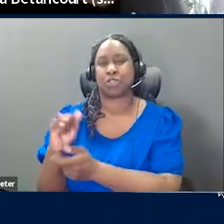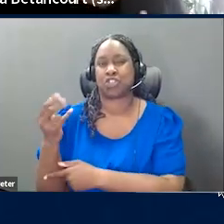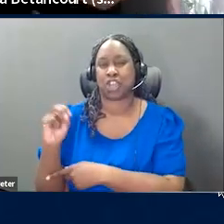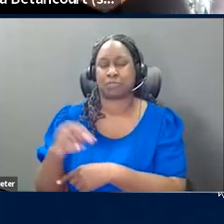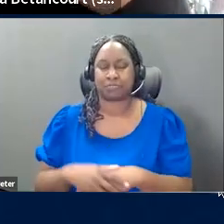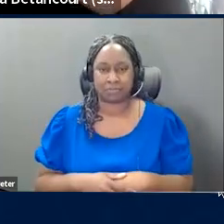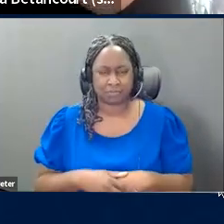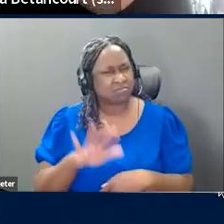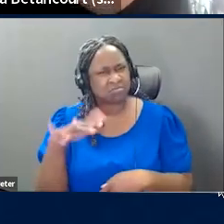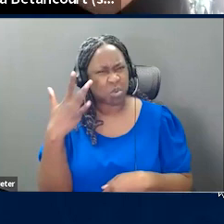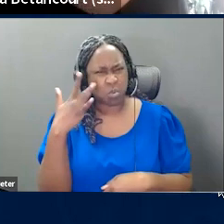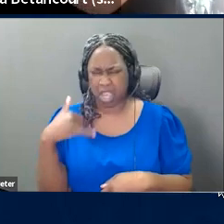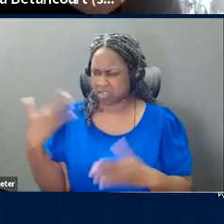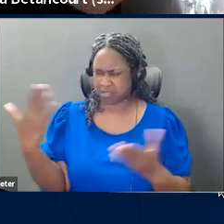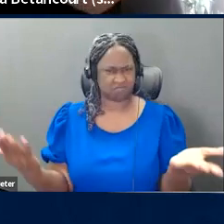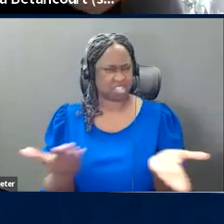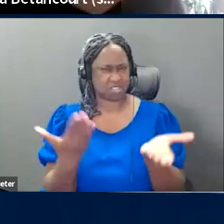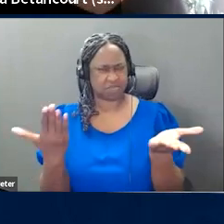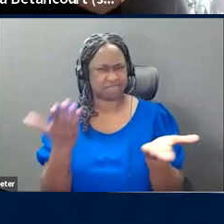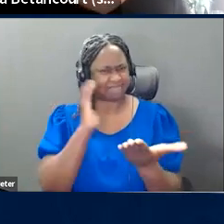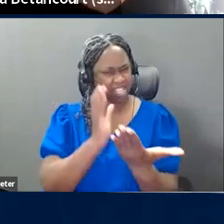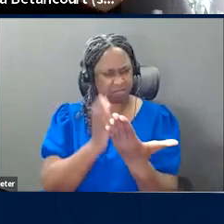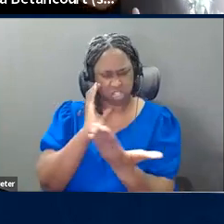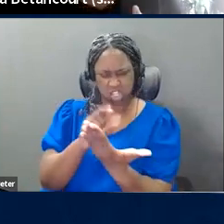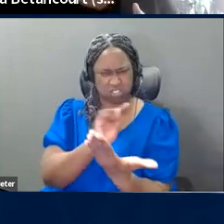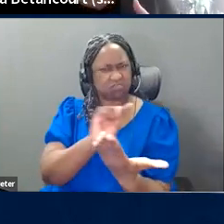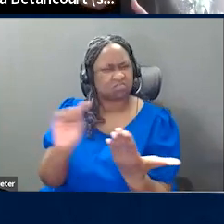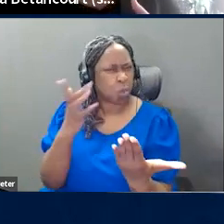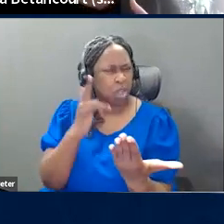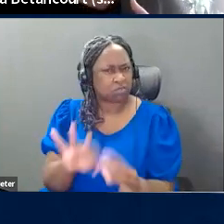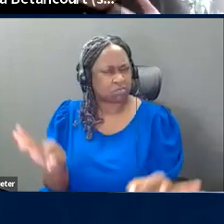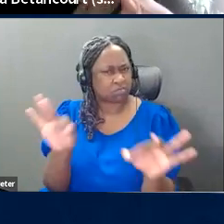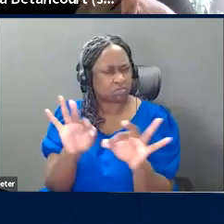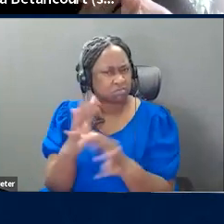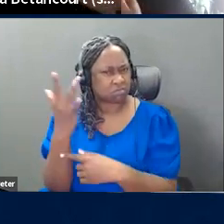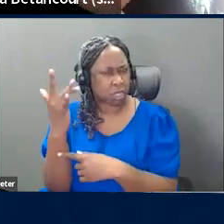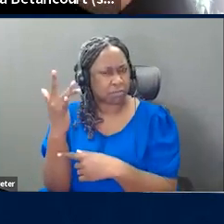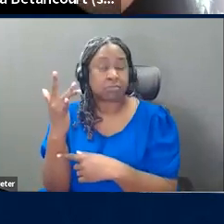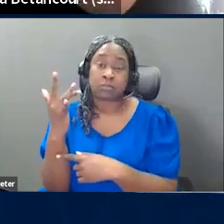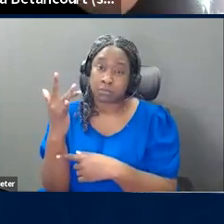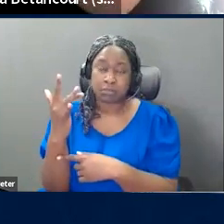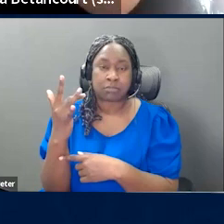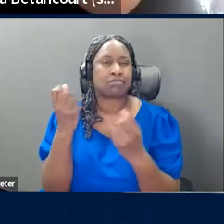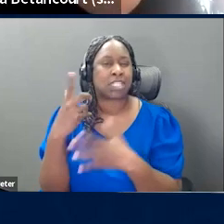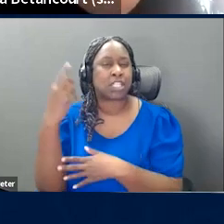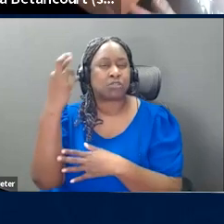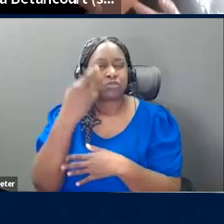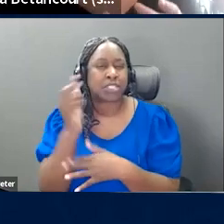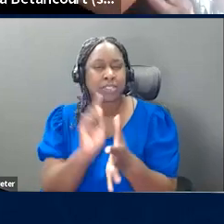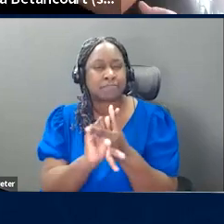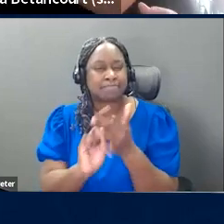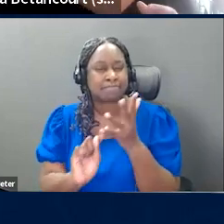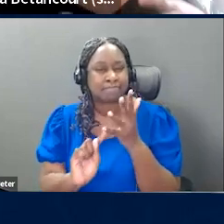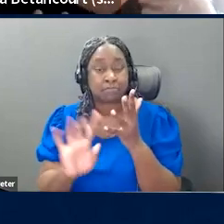So why are we here? Why do images matter so much? Well, there are a lot of reasons, but basically